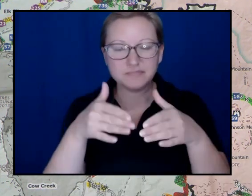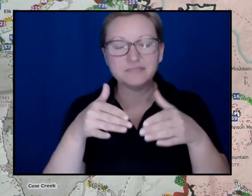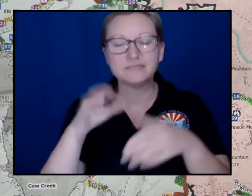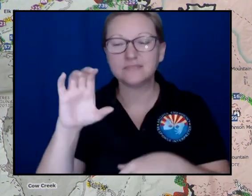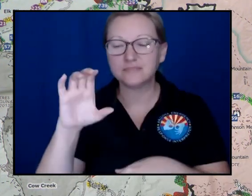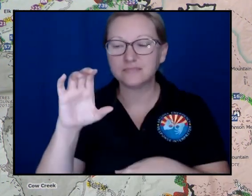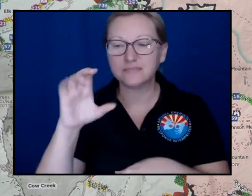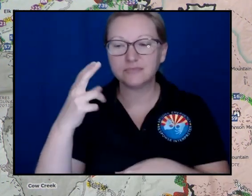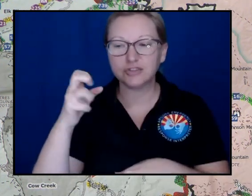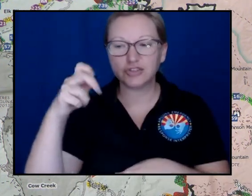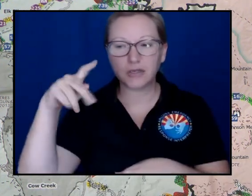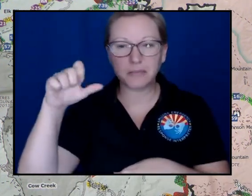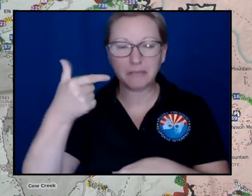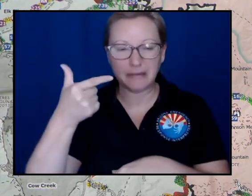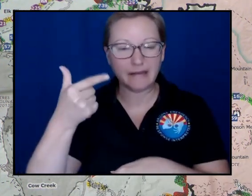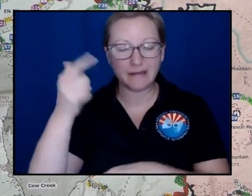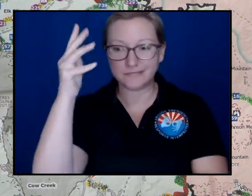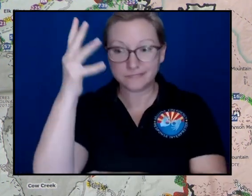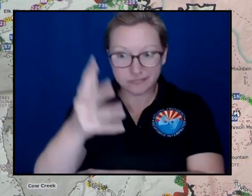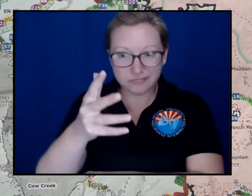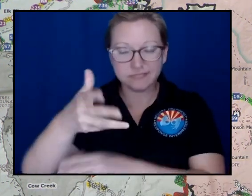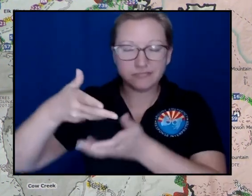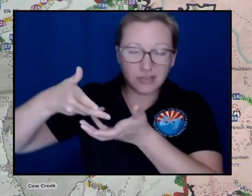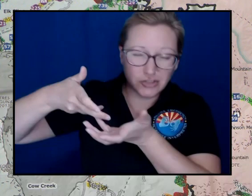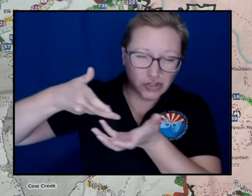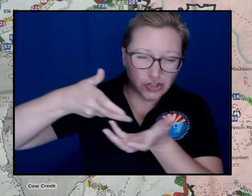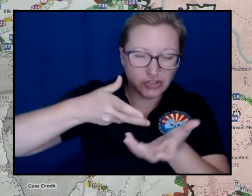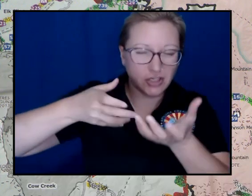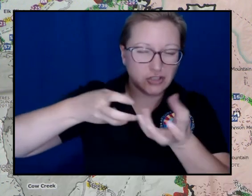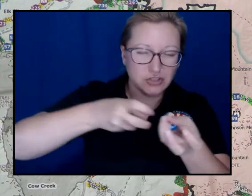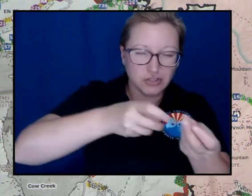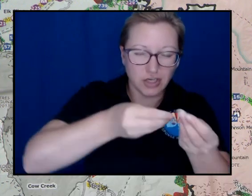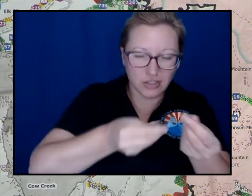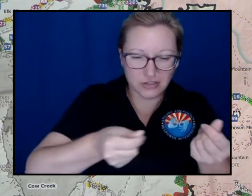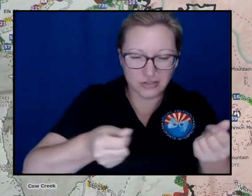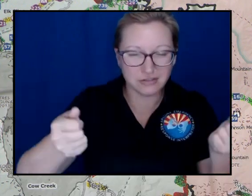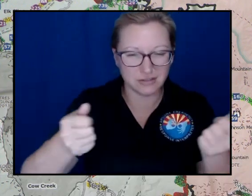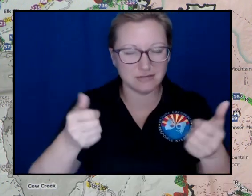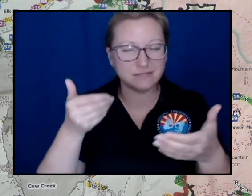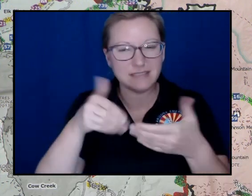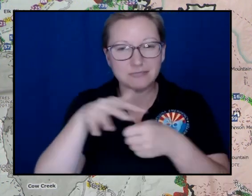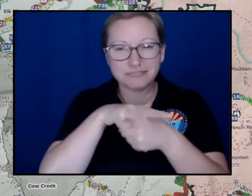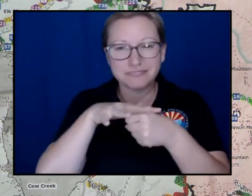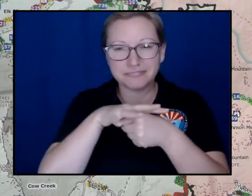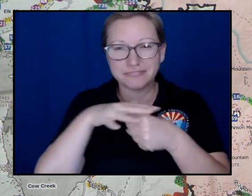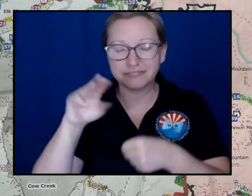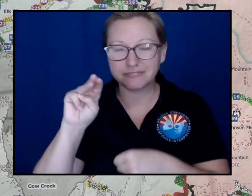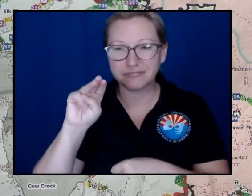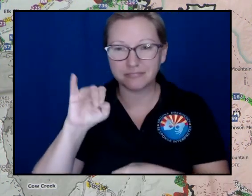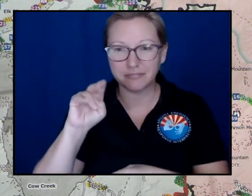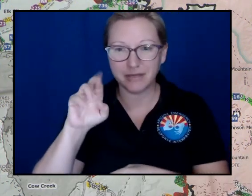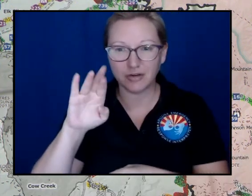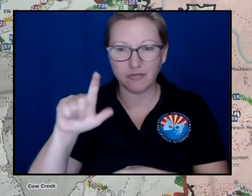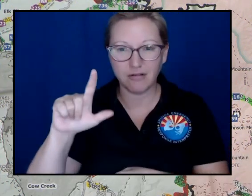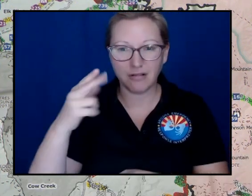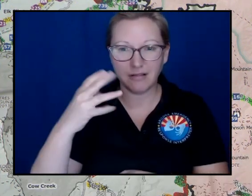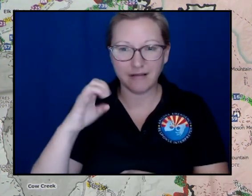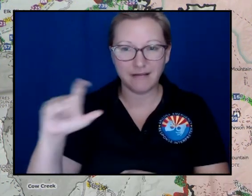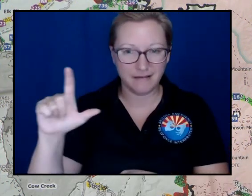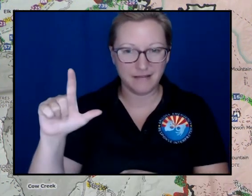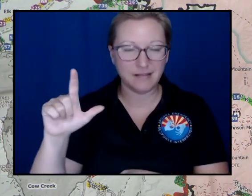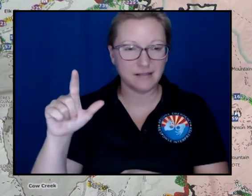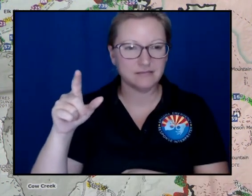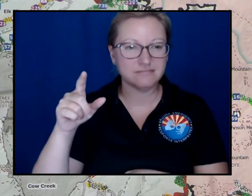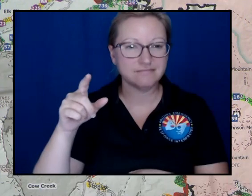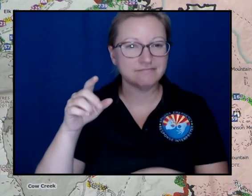mainly around Mineral Hill, and then some other areas throughout the division. They've been pretty active trying to do a